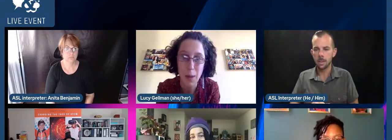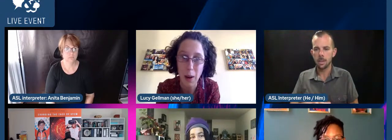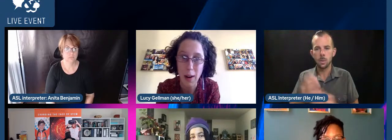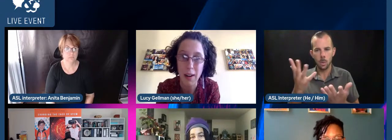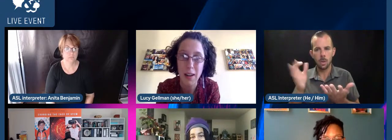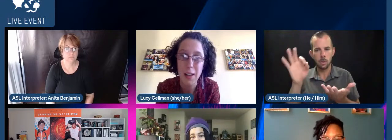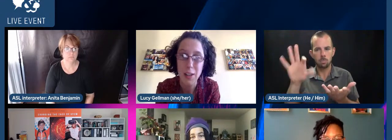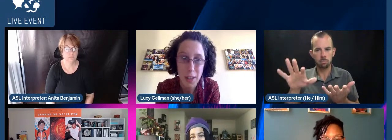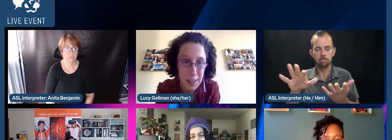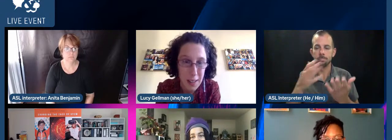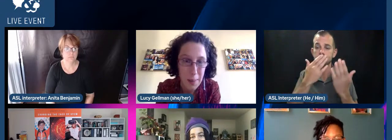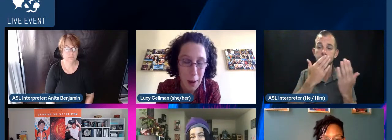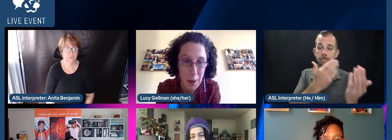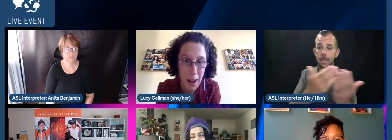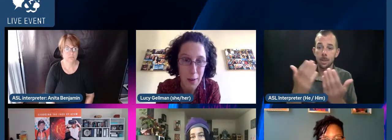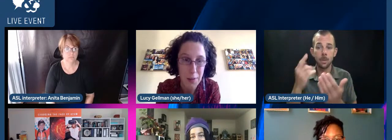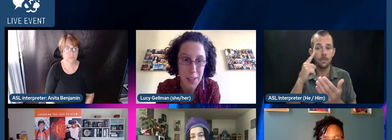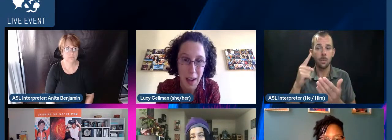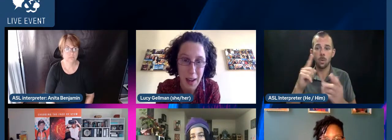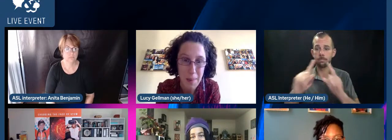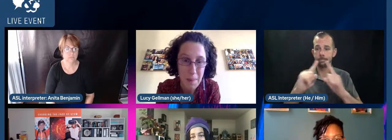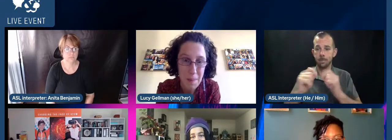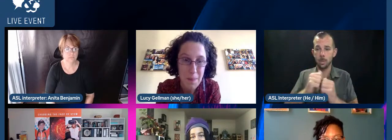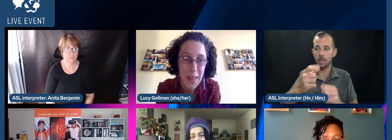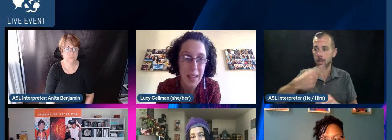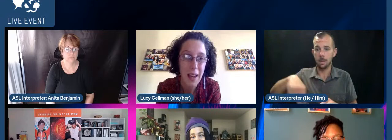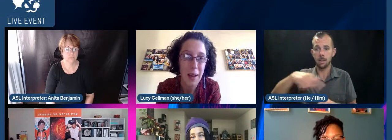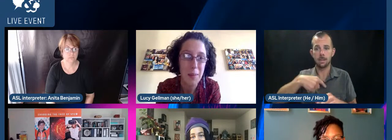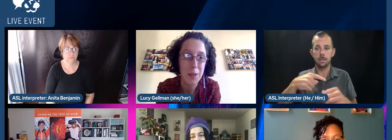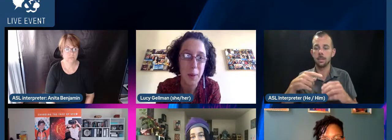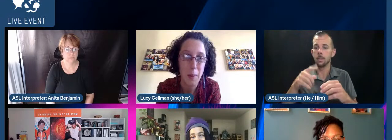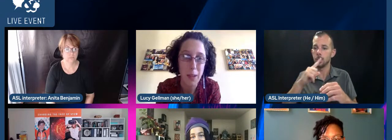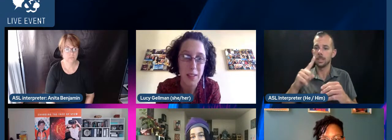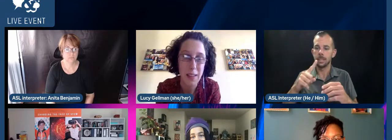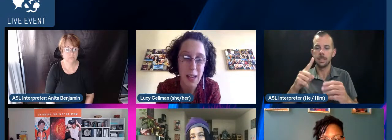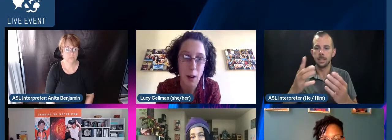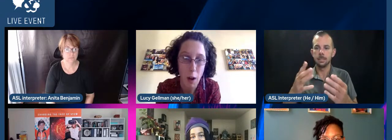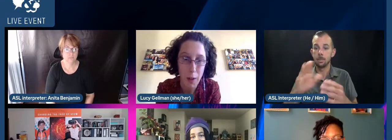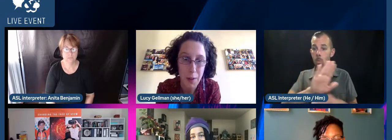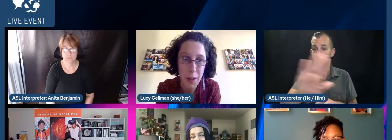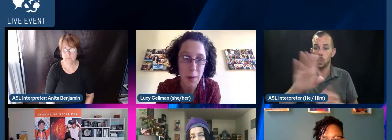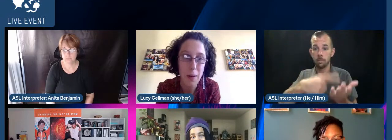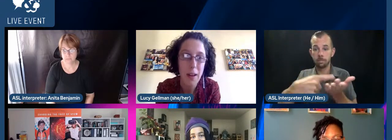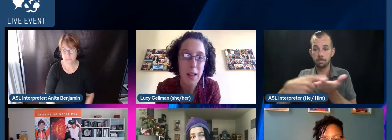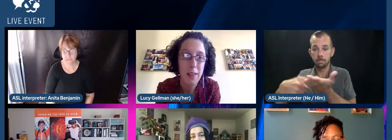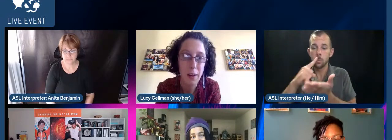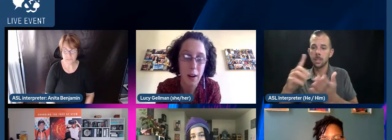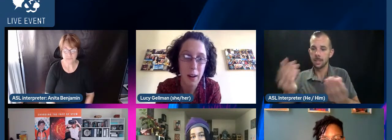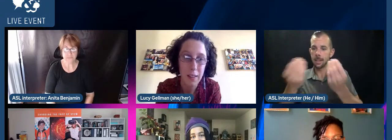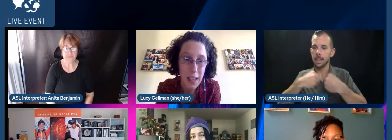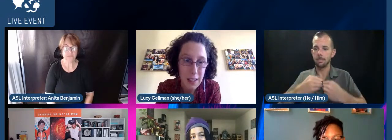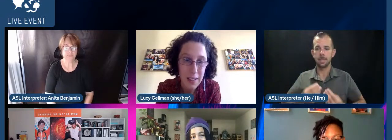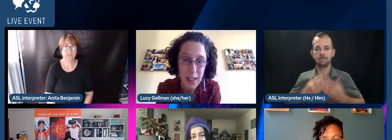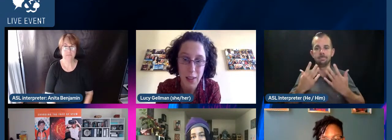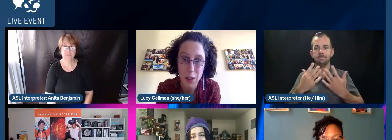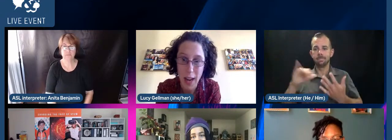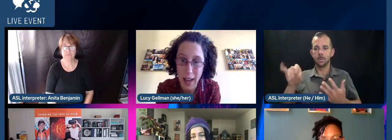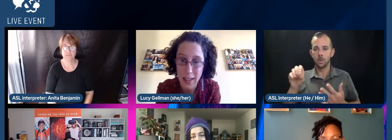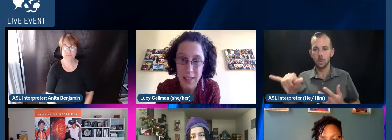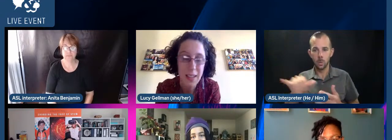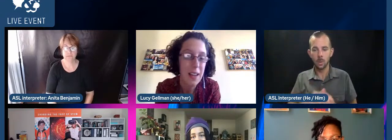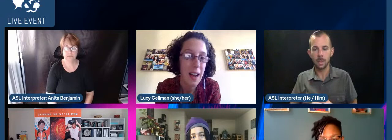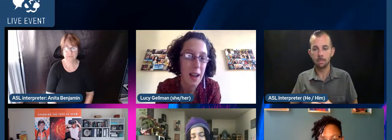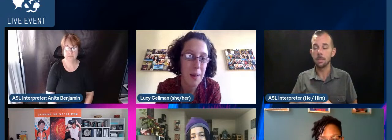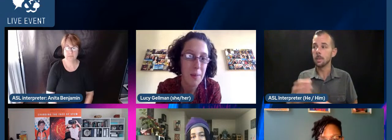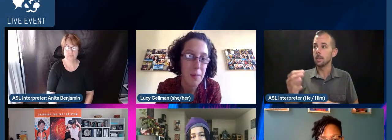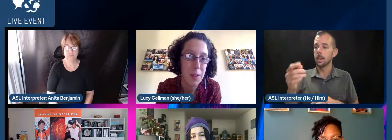I think we are just about out of time. So I want to thank all of you. There are links in the